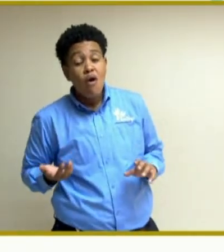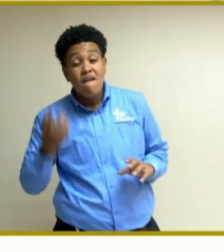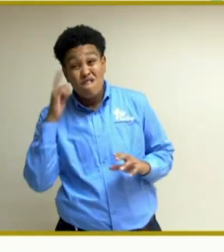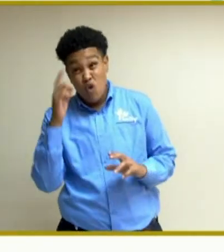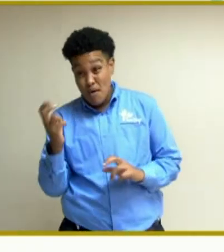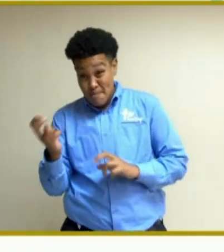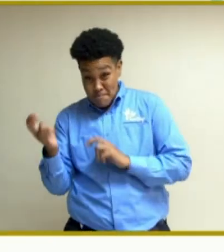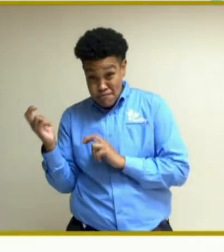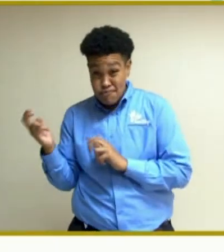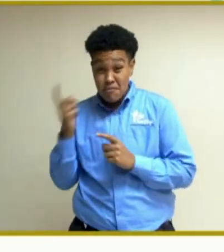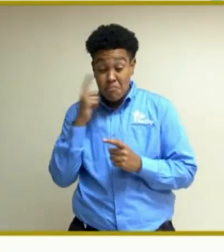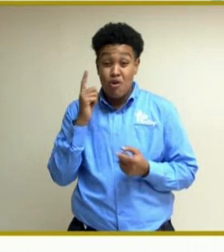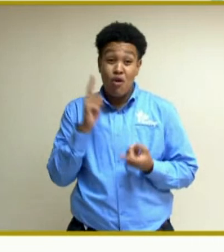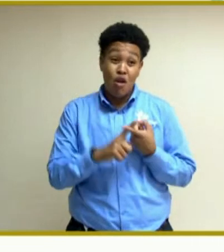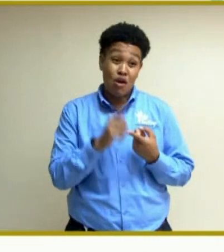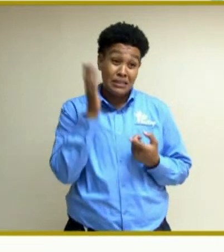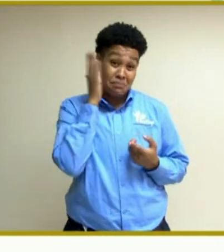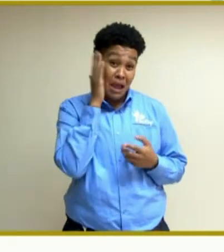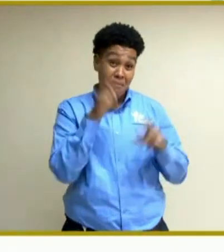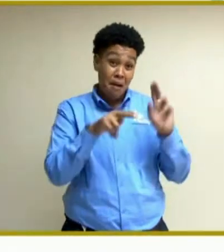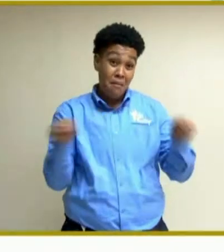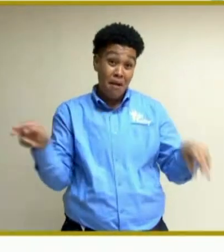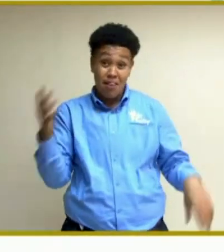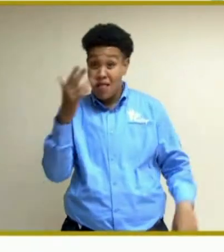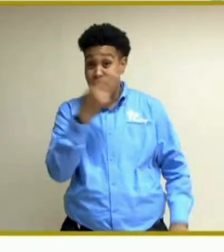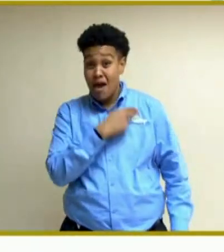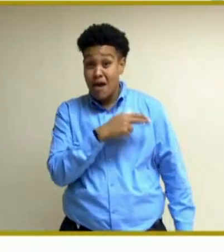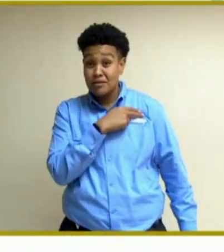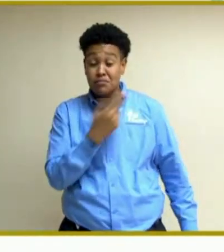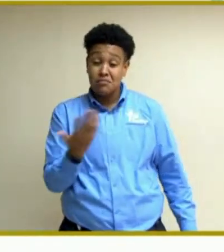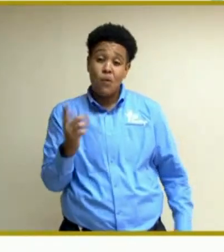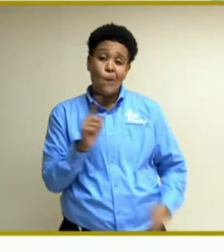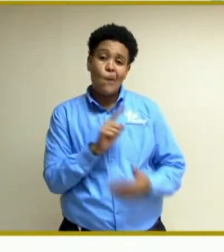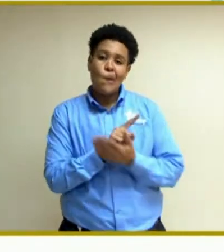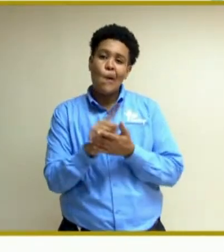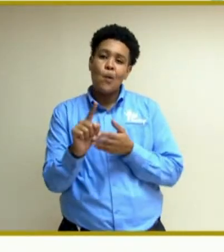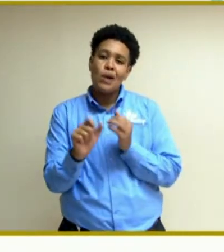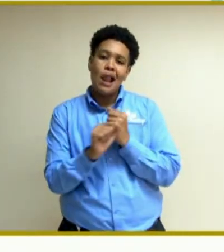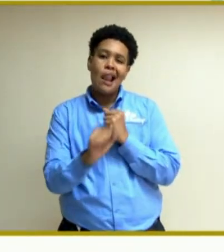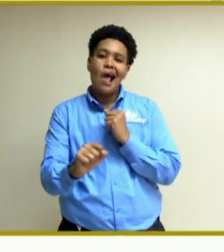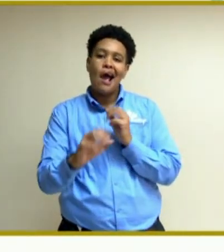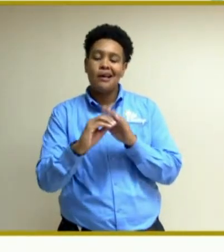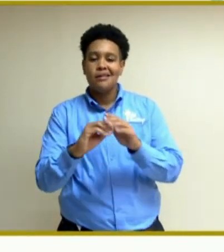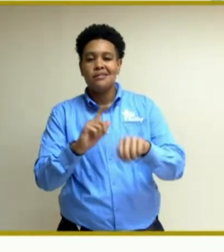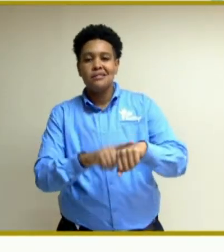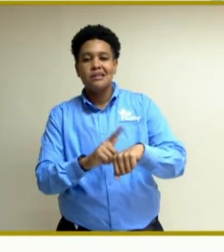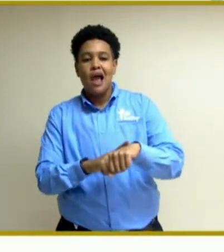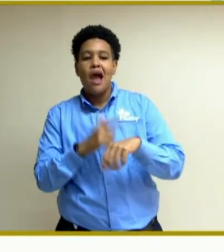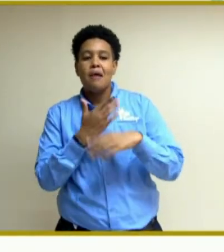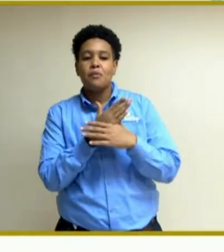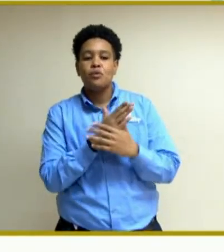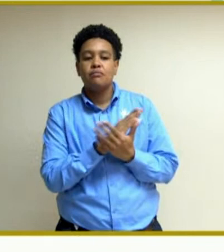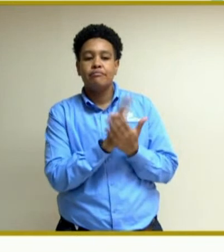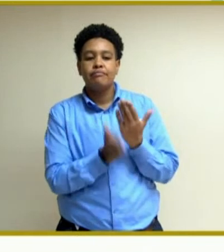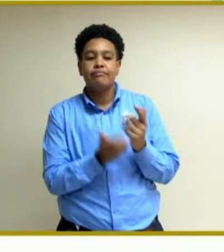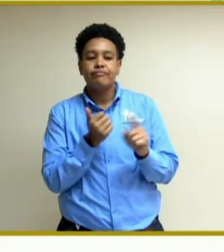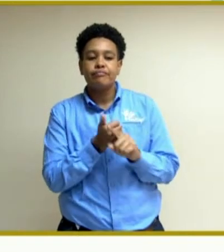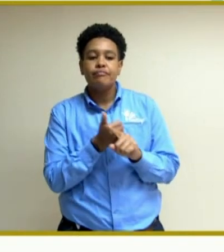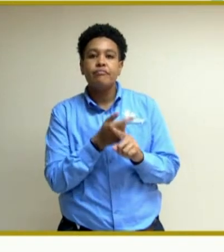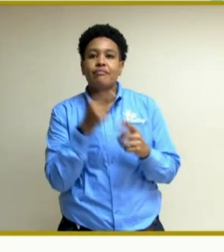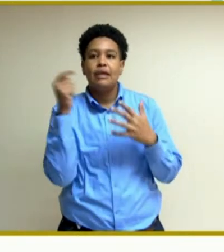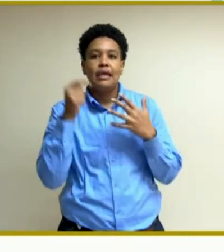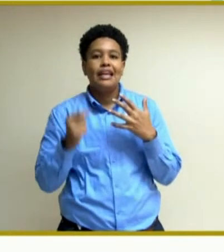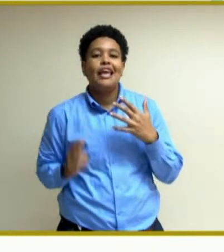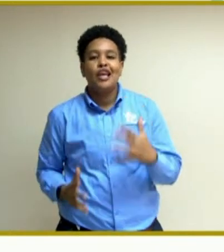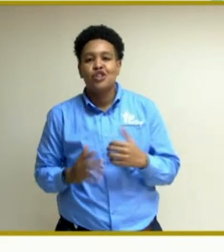and the bed occupancy, there is about a week lag in time between these indicators.